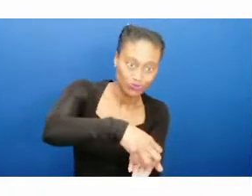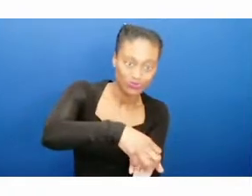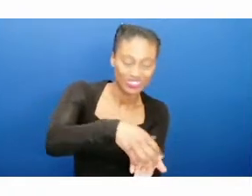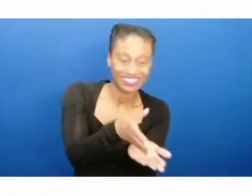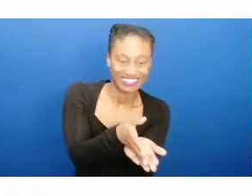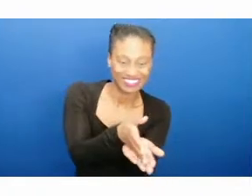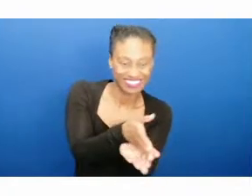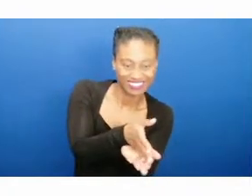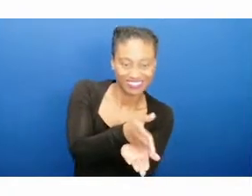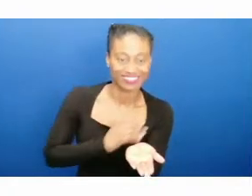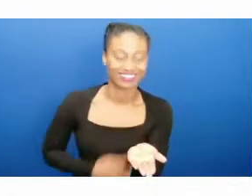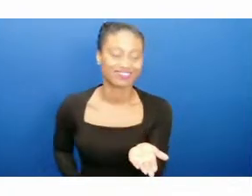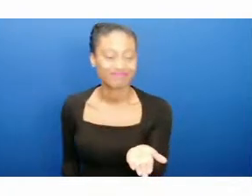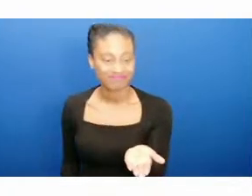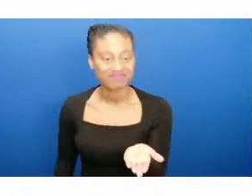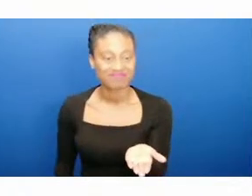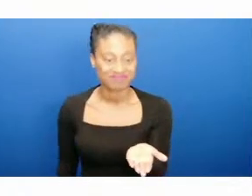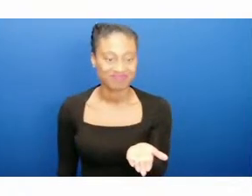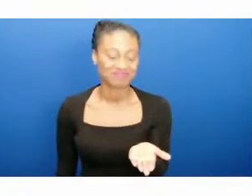Let's go